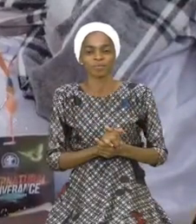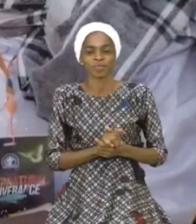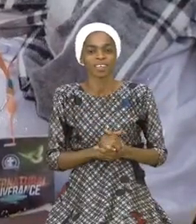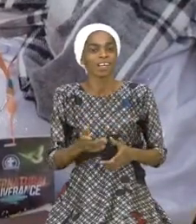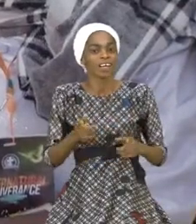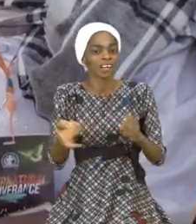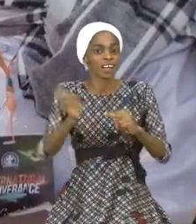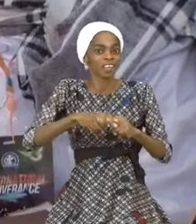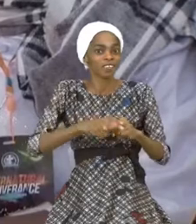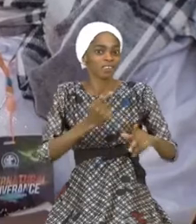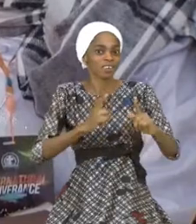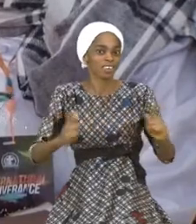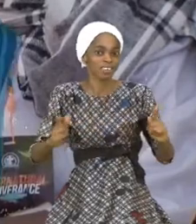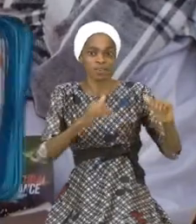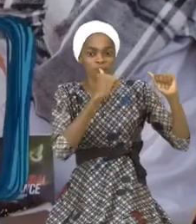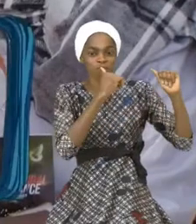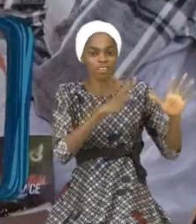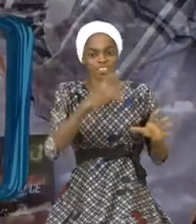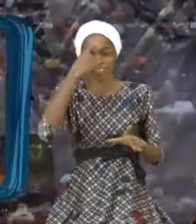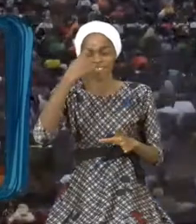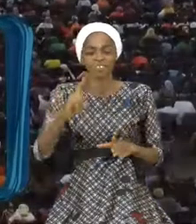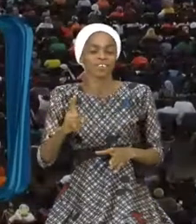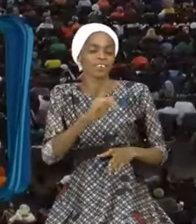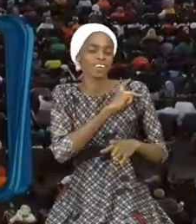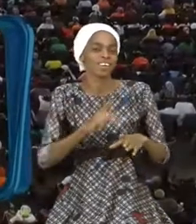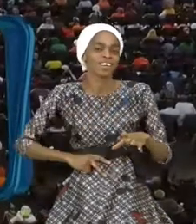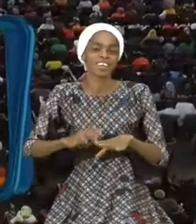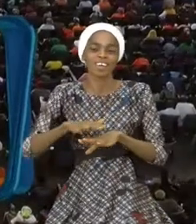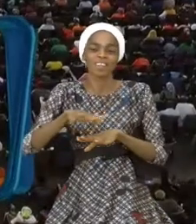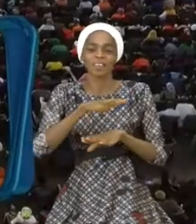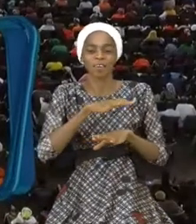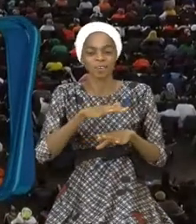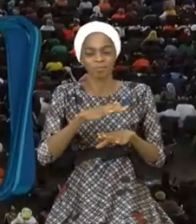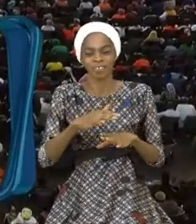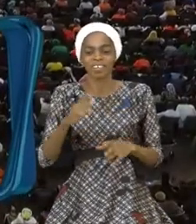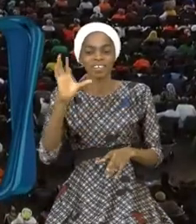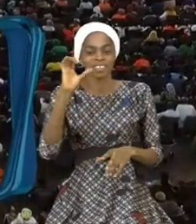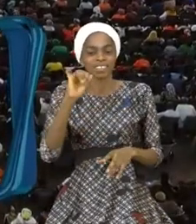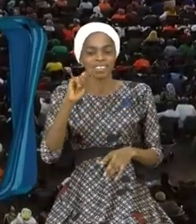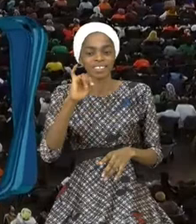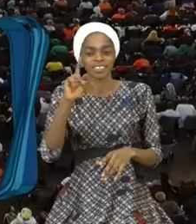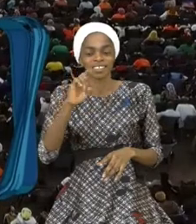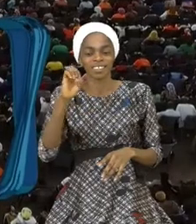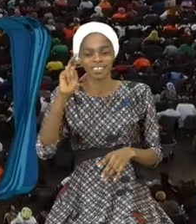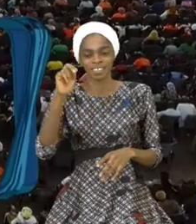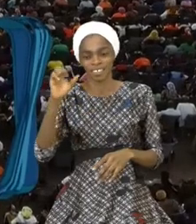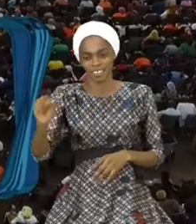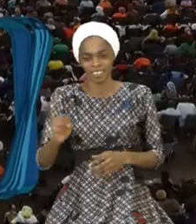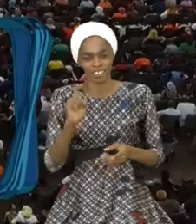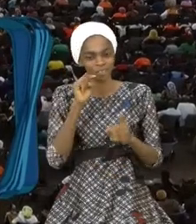Extraordinary blessings for kingdom citizens. There are 3 points I'm looking at. Number one,